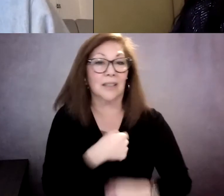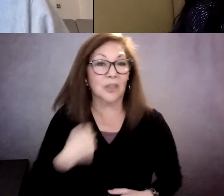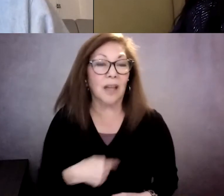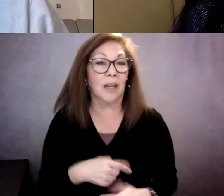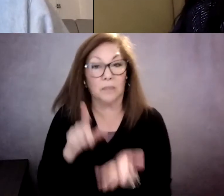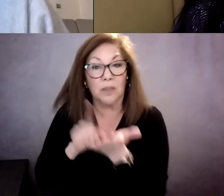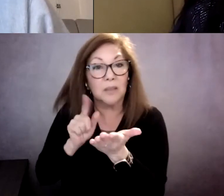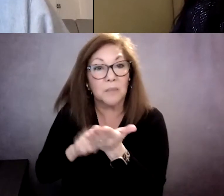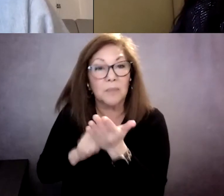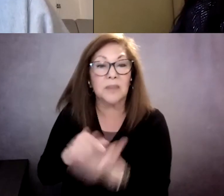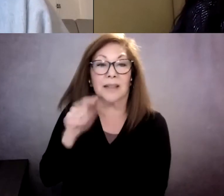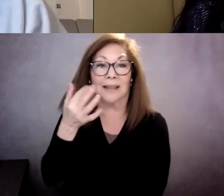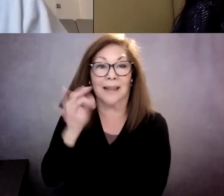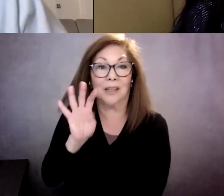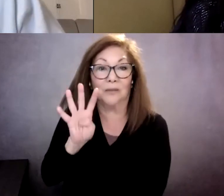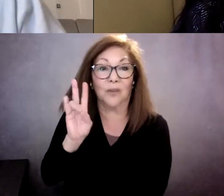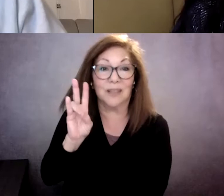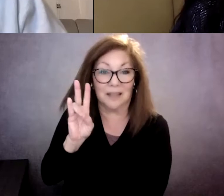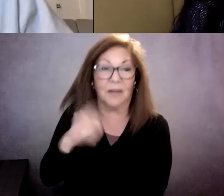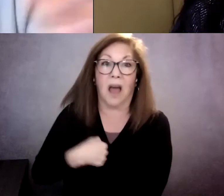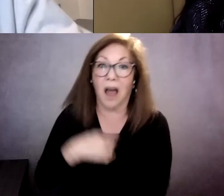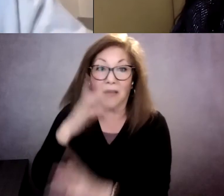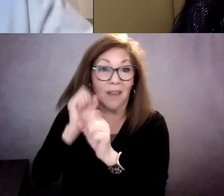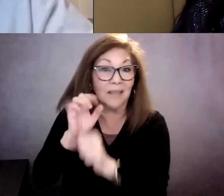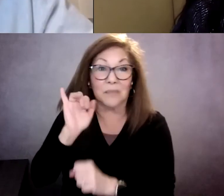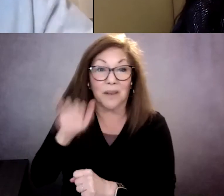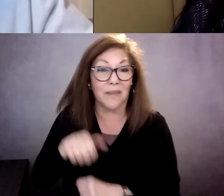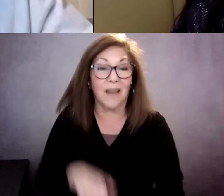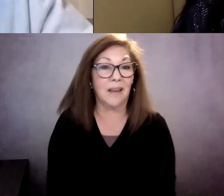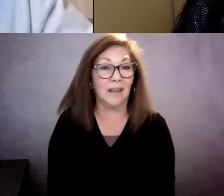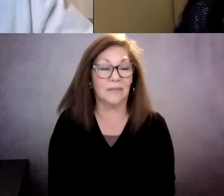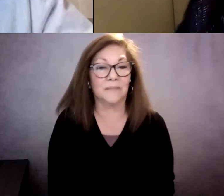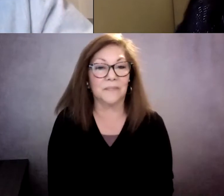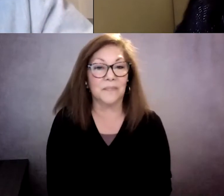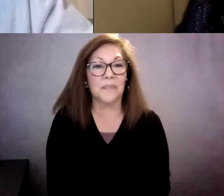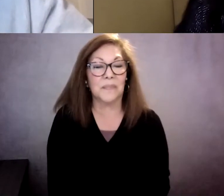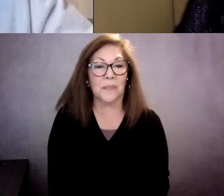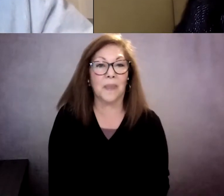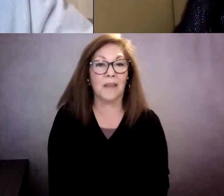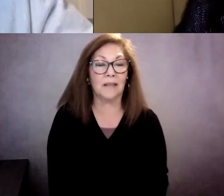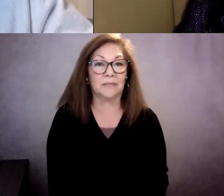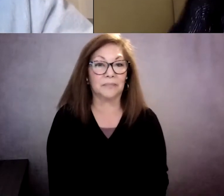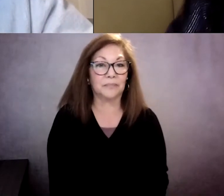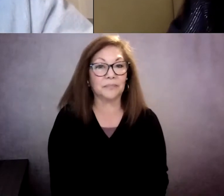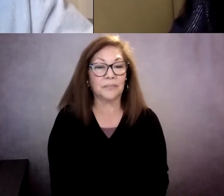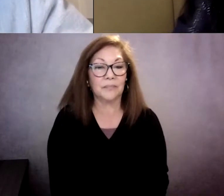in 1947, I mean, I'm mm, fascinated by that. right. Yeah. So